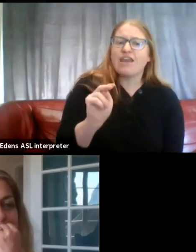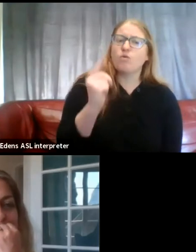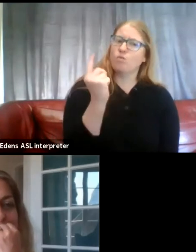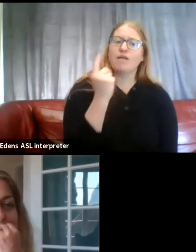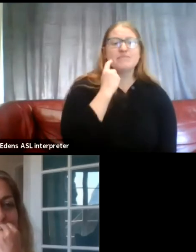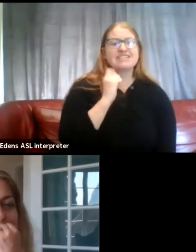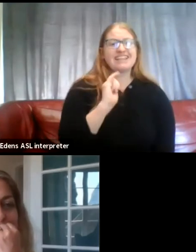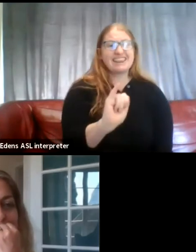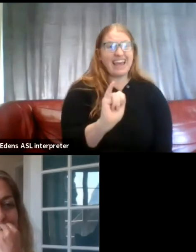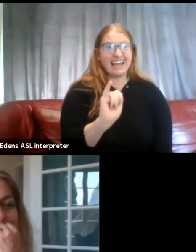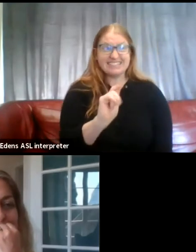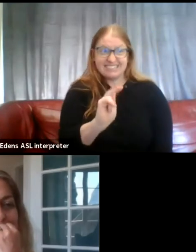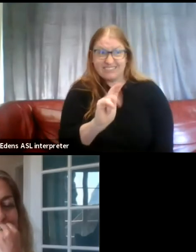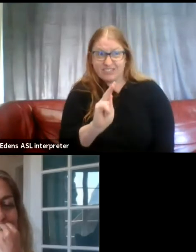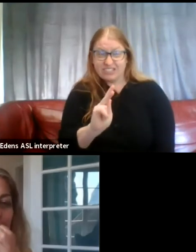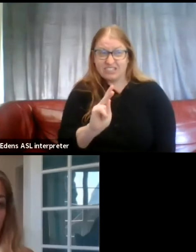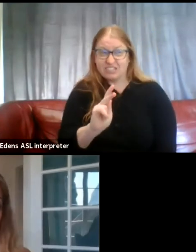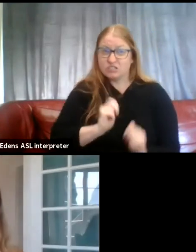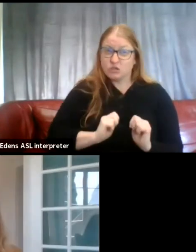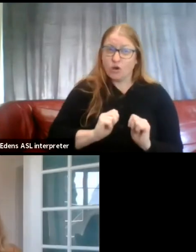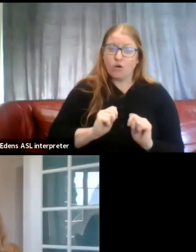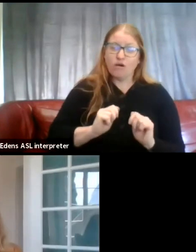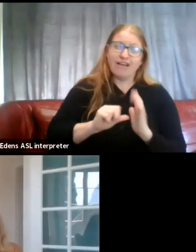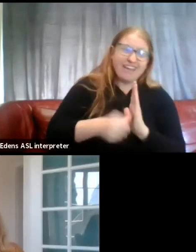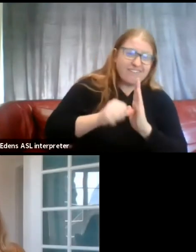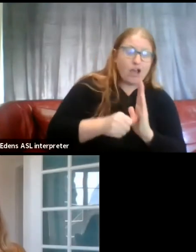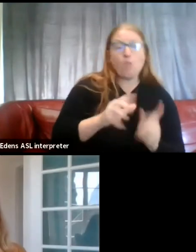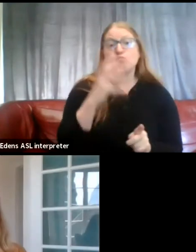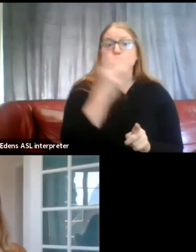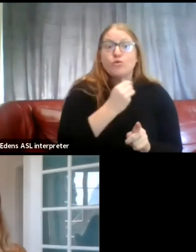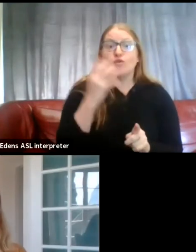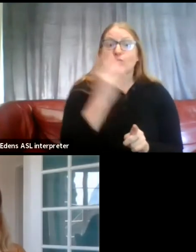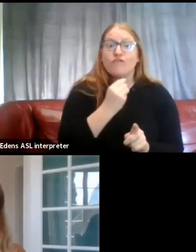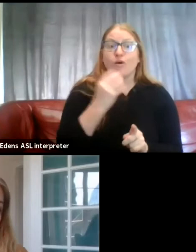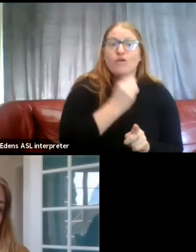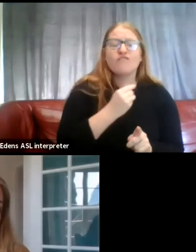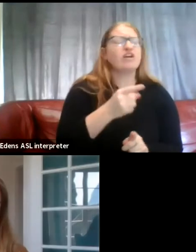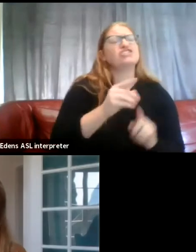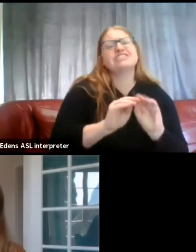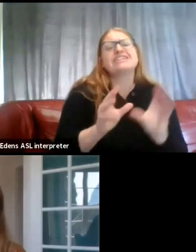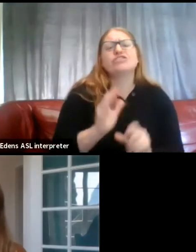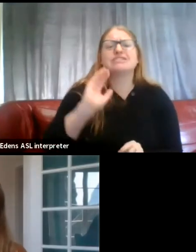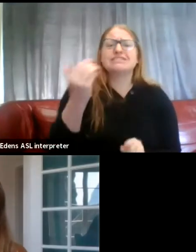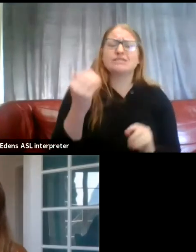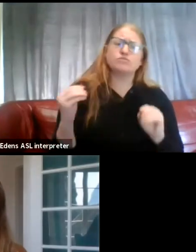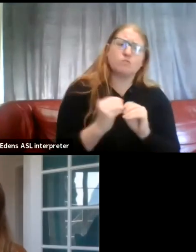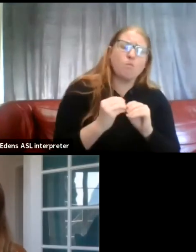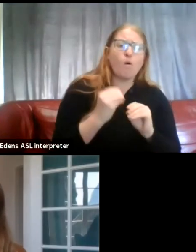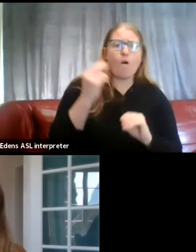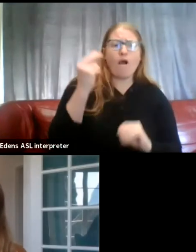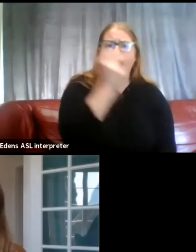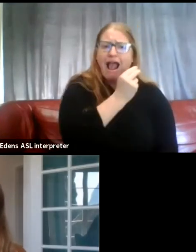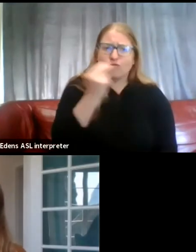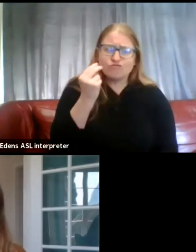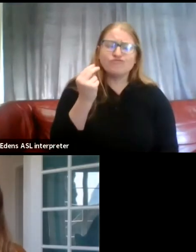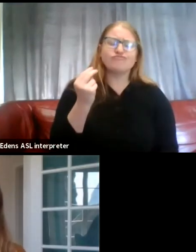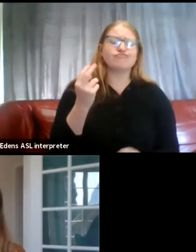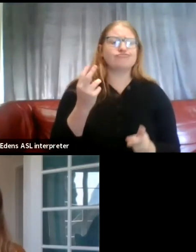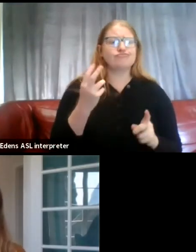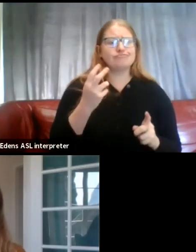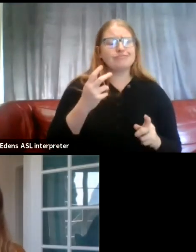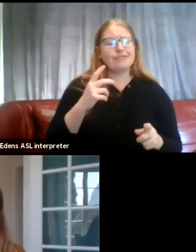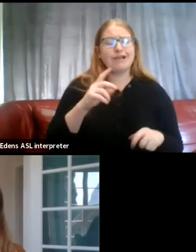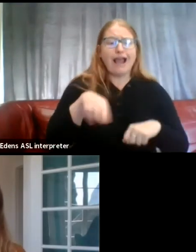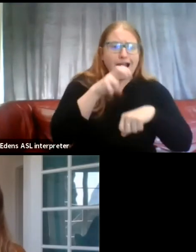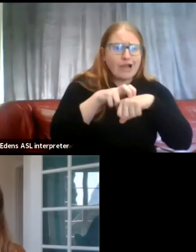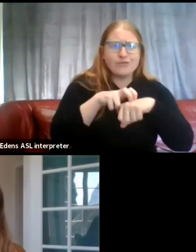she clearly, to me, looks Irish Catholic rather than Jewish. And so, to me, misogynist ideas about Jewish